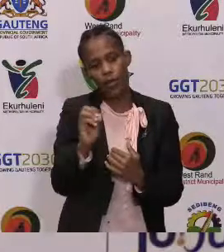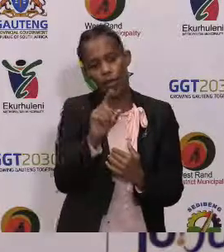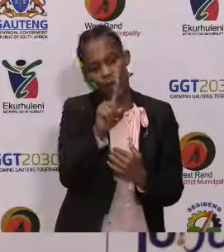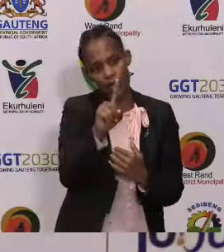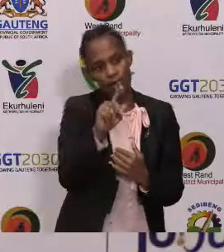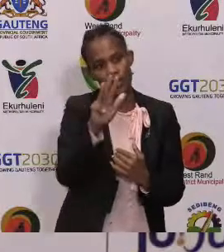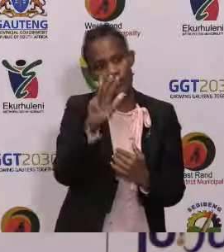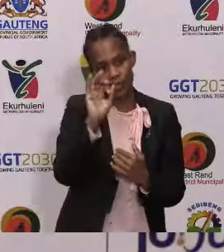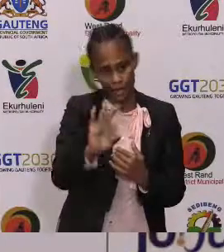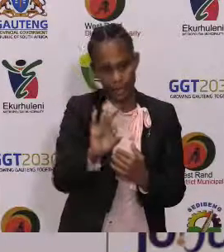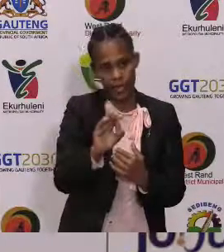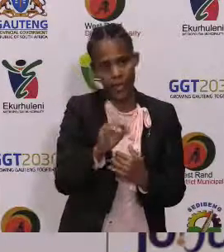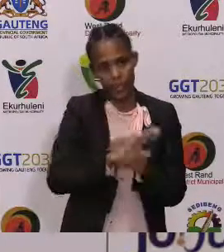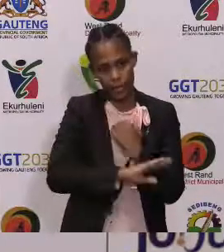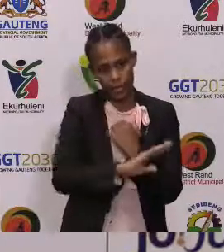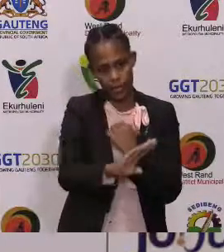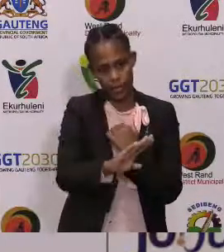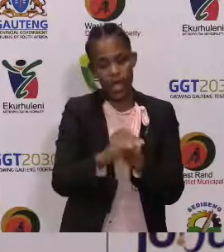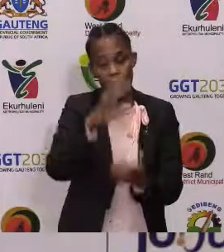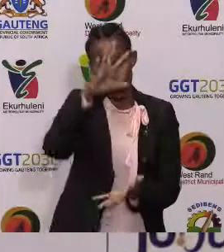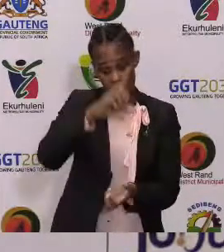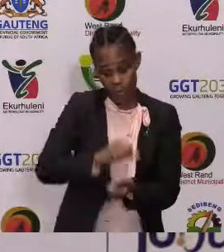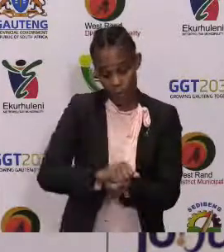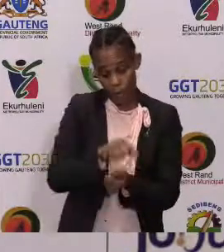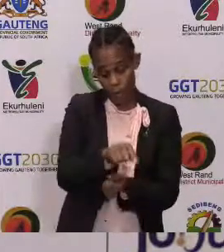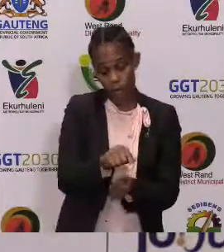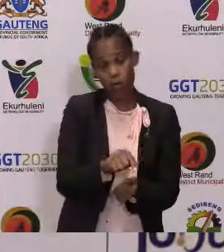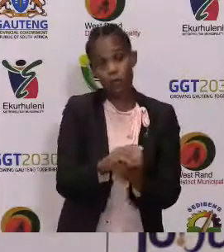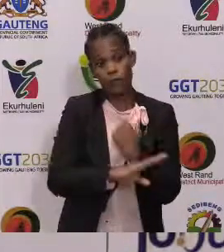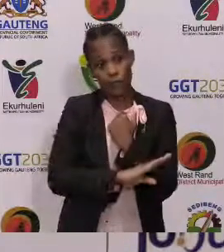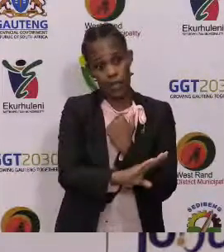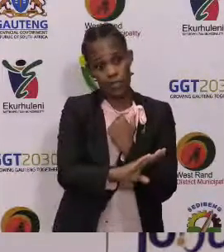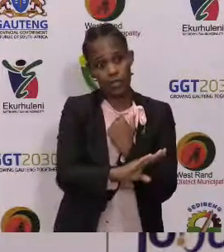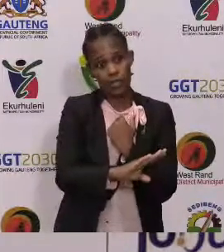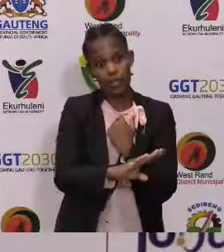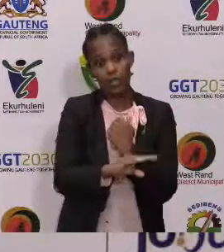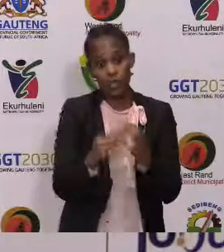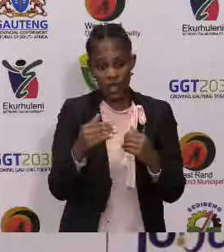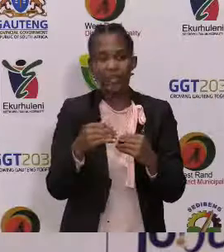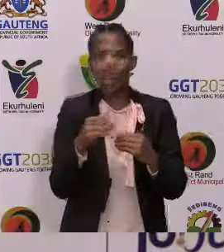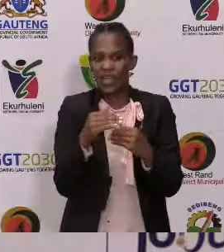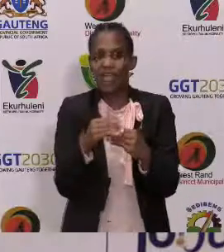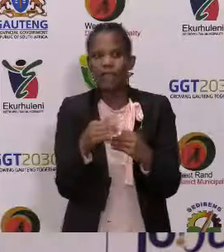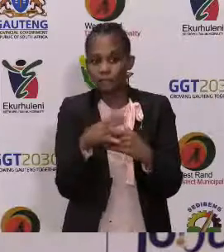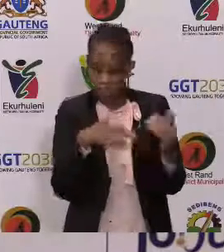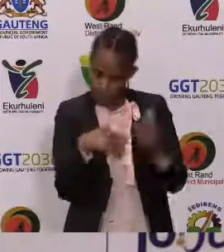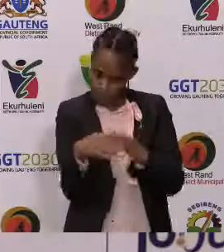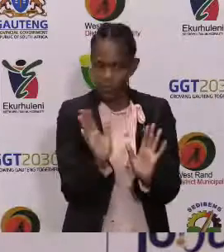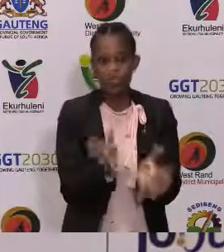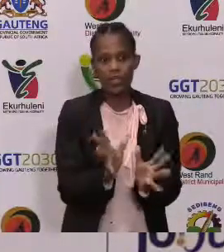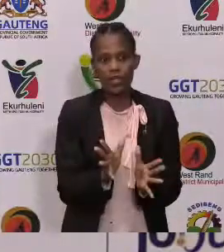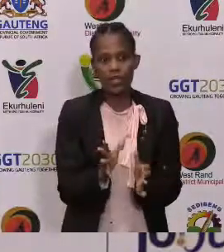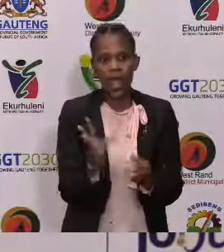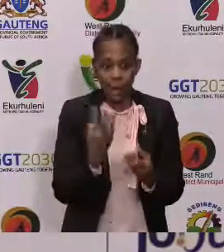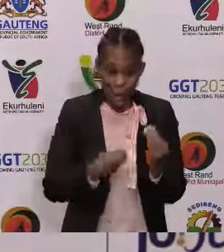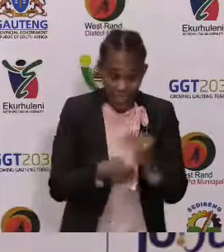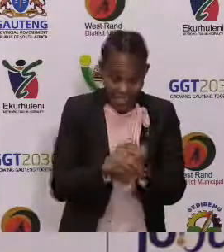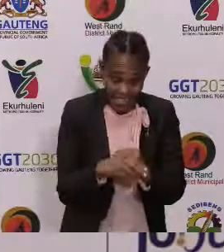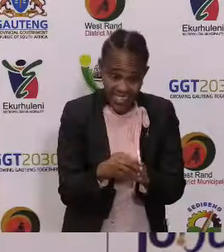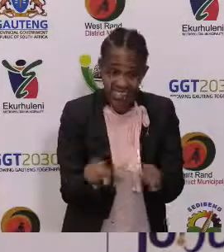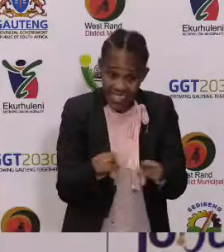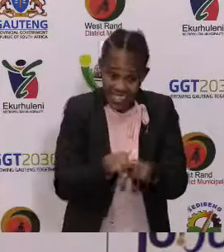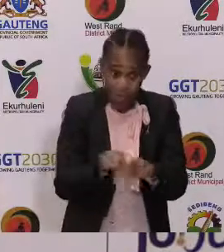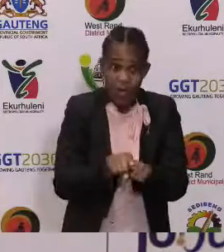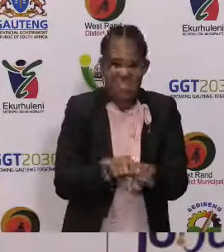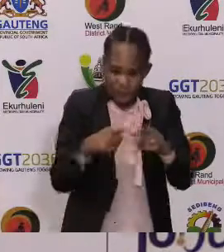1,193. The total number of beds we have been able to build now, and I'm adding the ones that